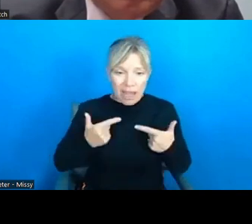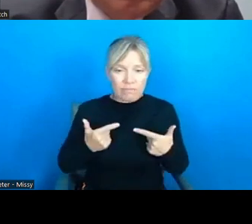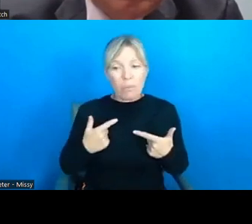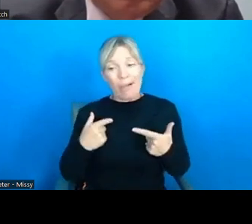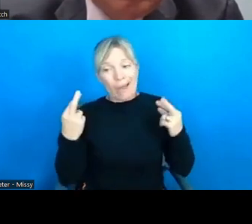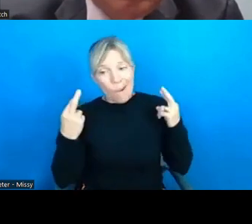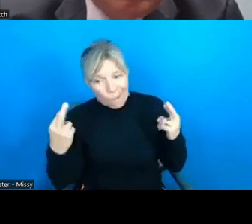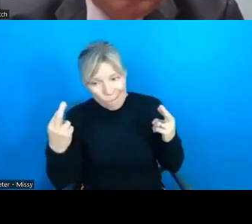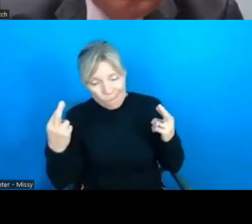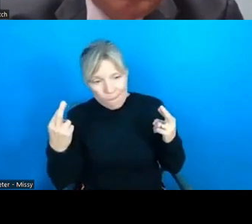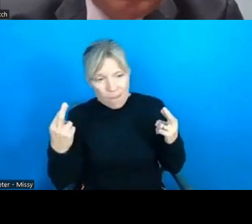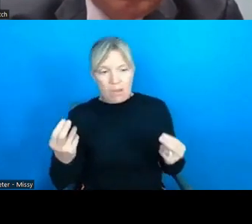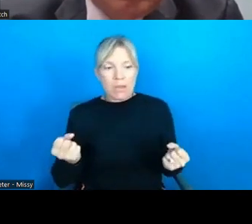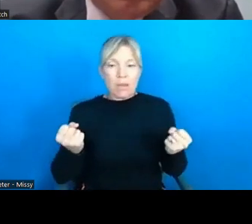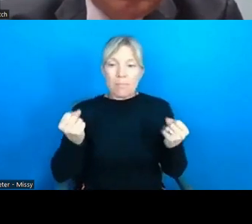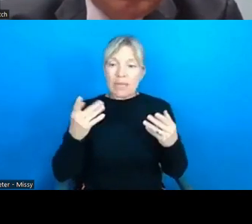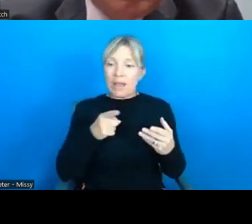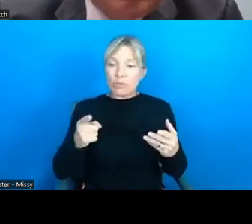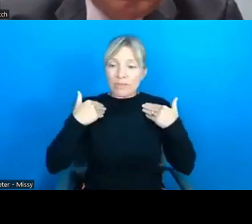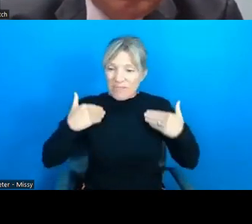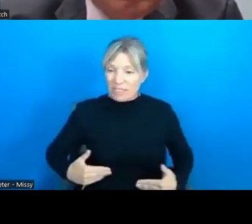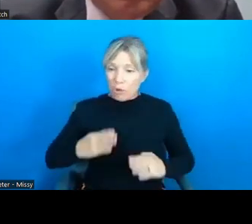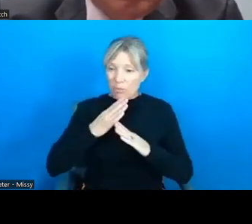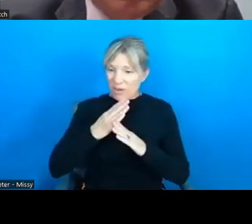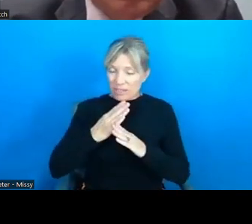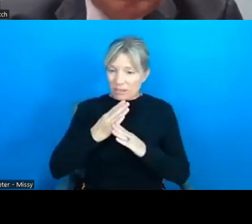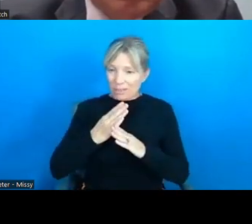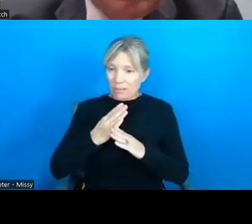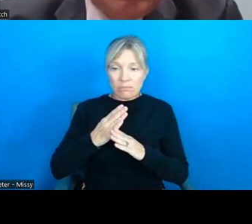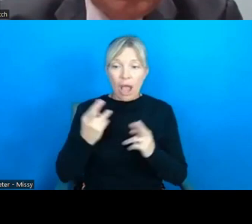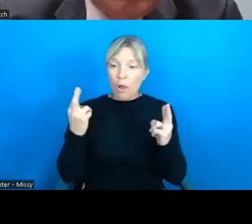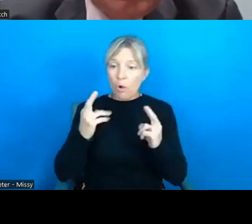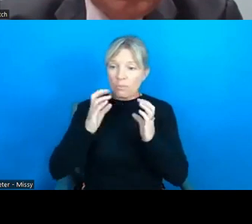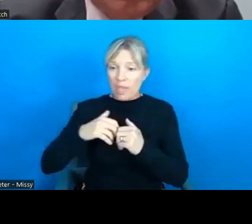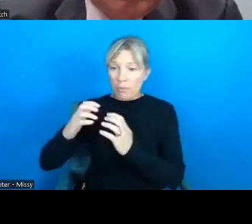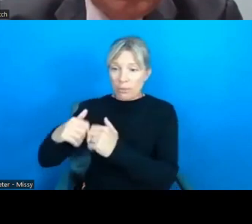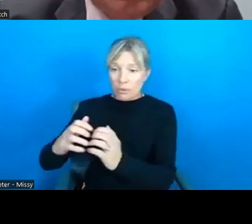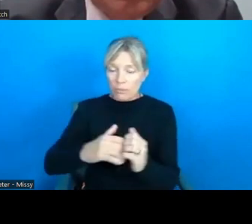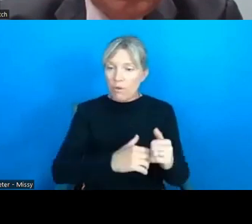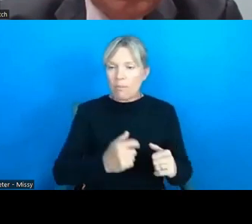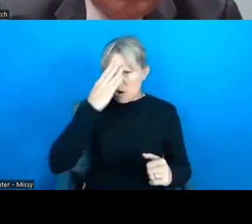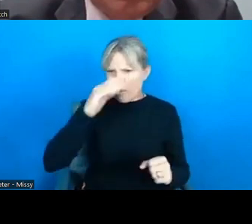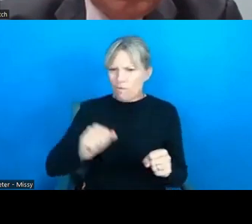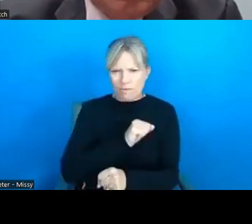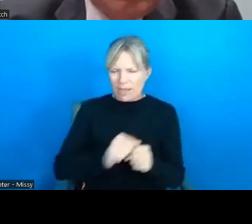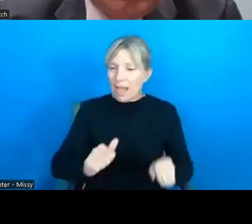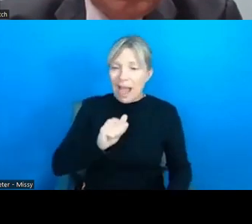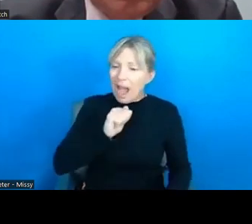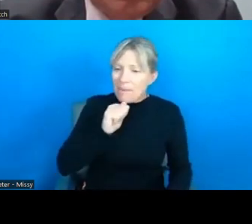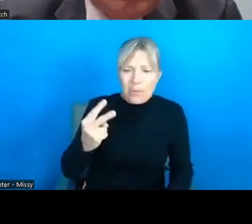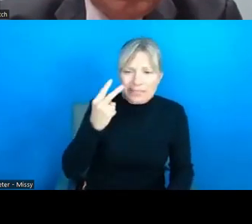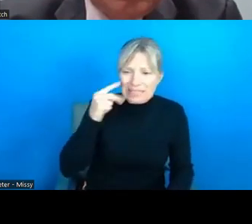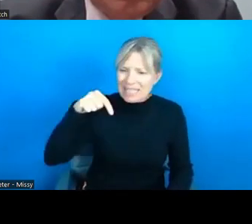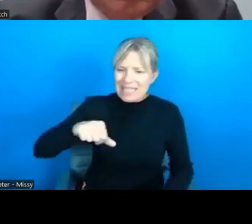hope, that many of the physical barriers will be removed. But I know for a fact I will not see the